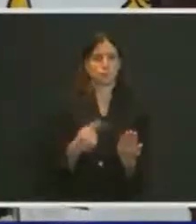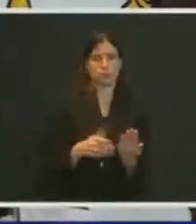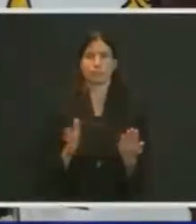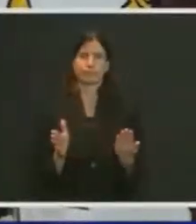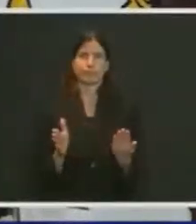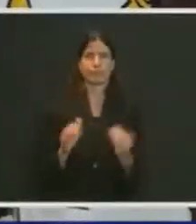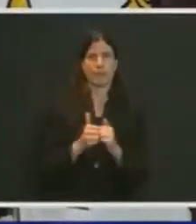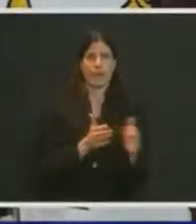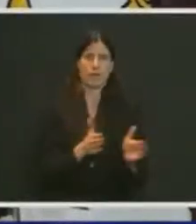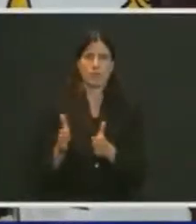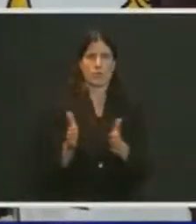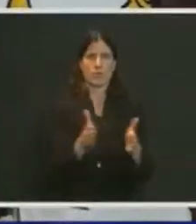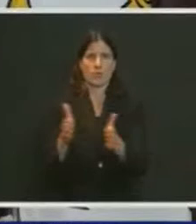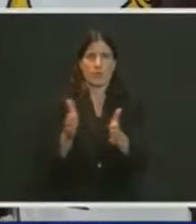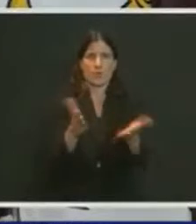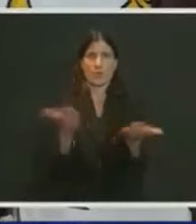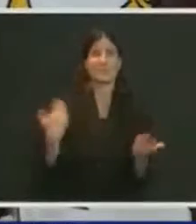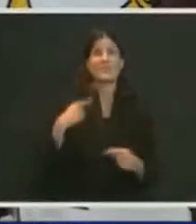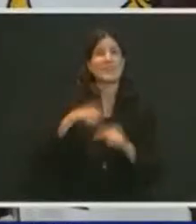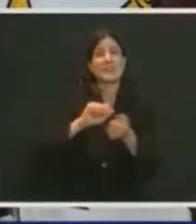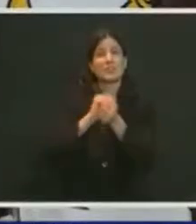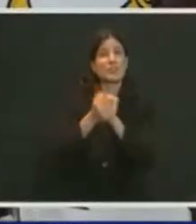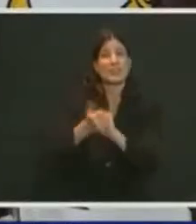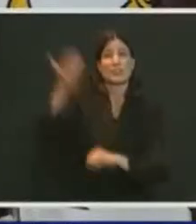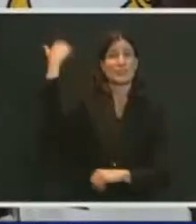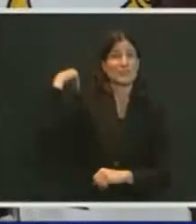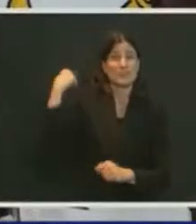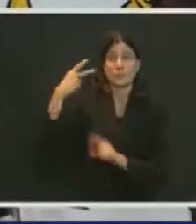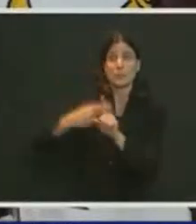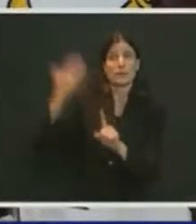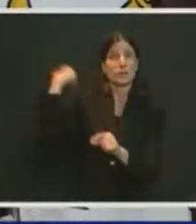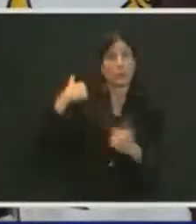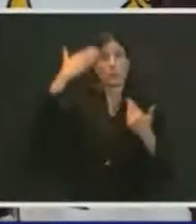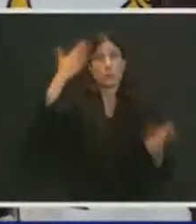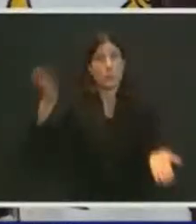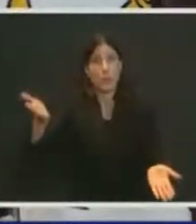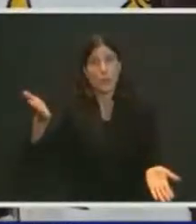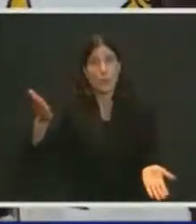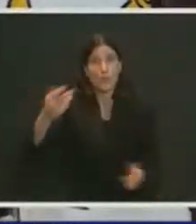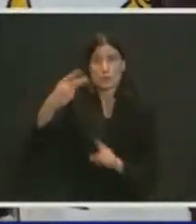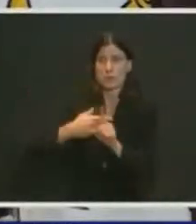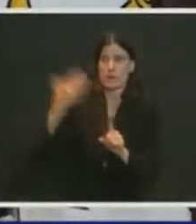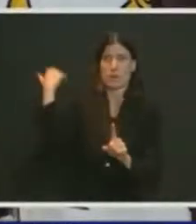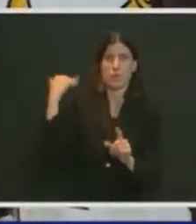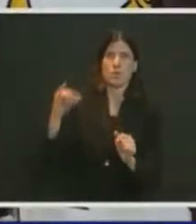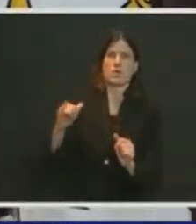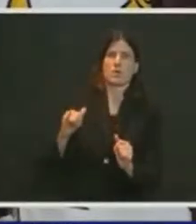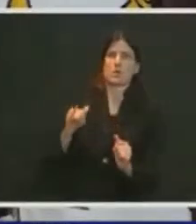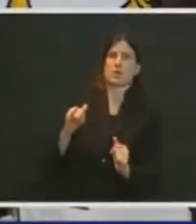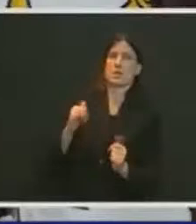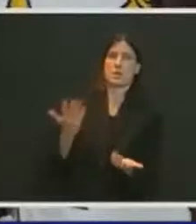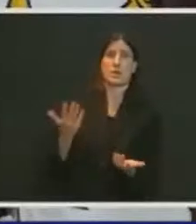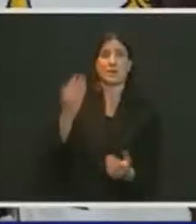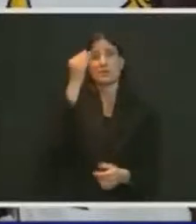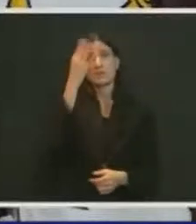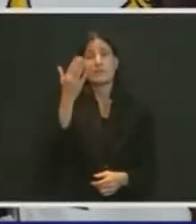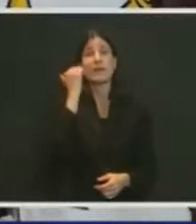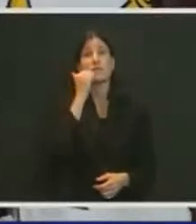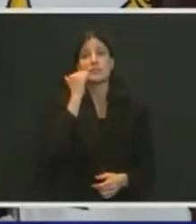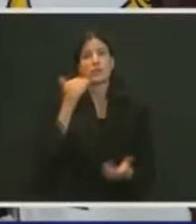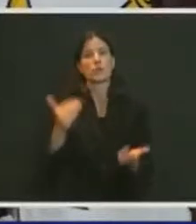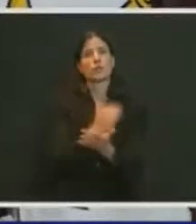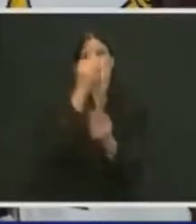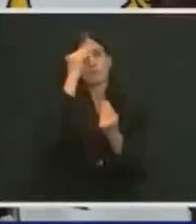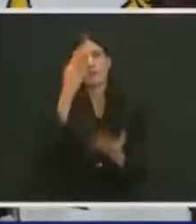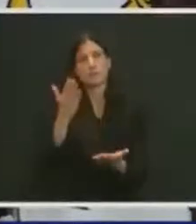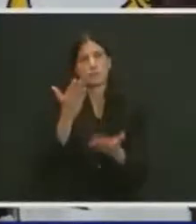changing? What I have promised to the people of Rhode Island is to provide the facts, to be transparent, and to do the best